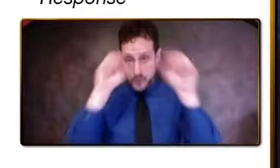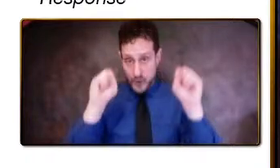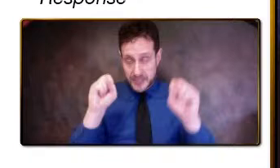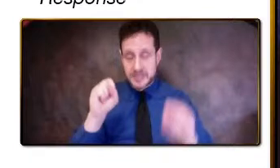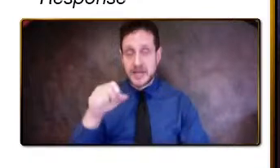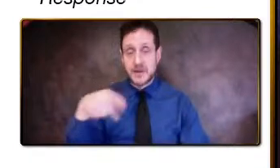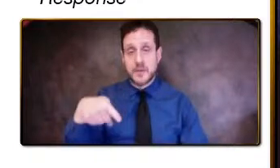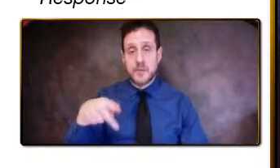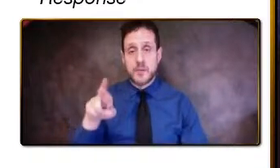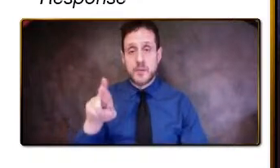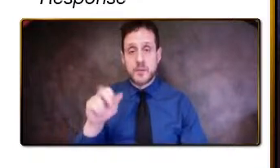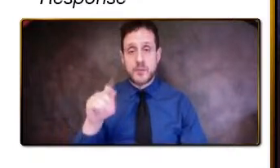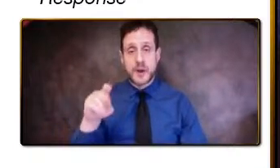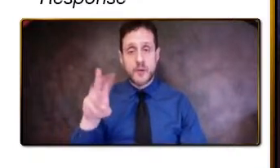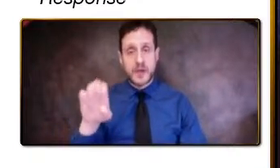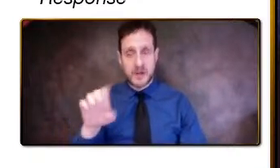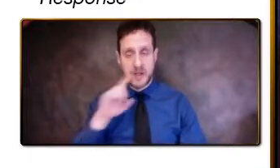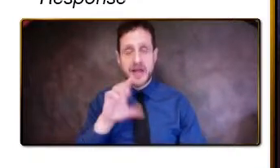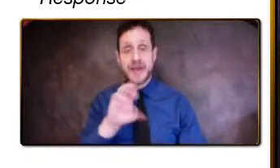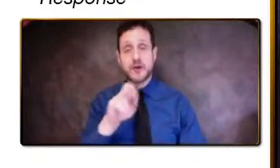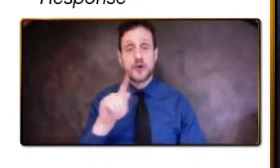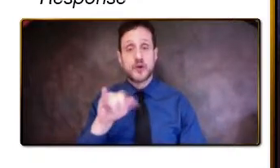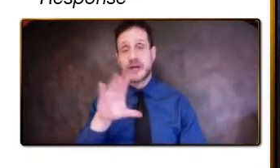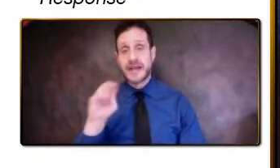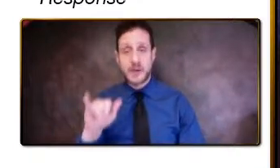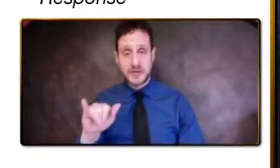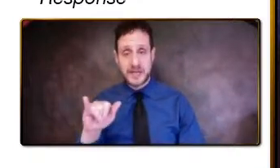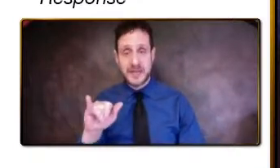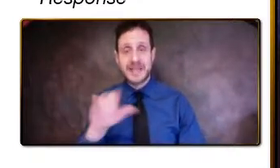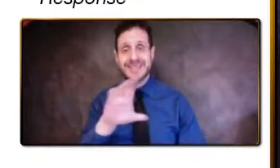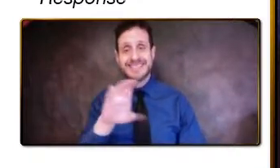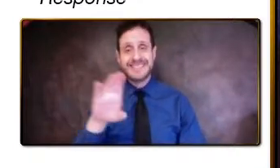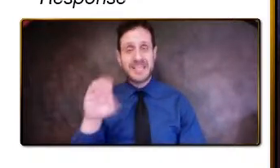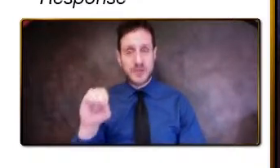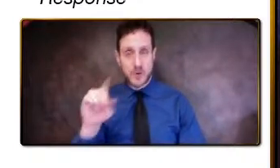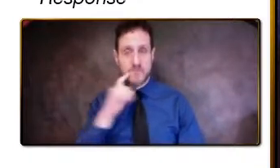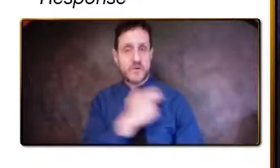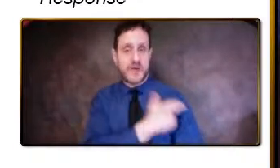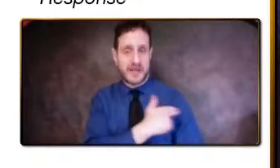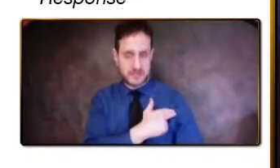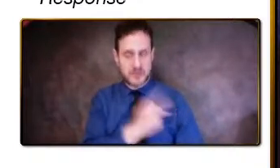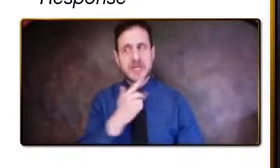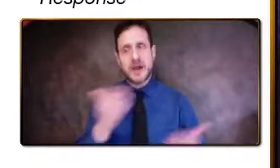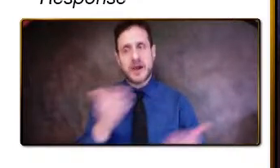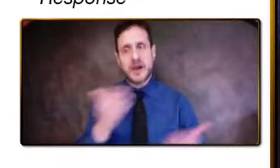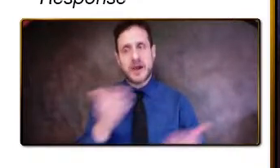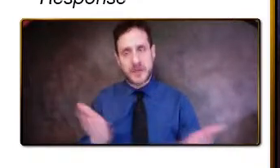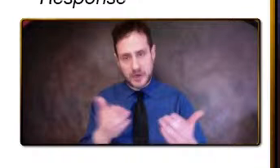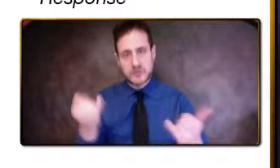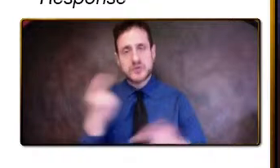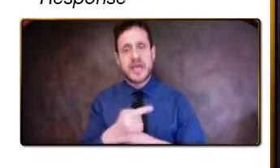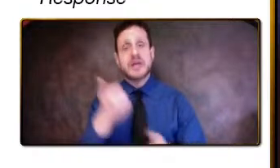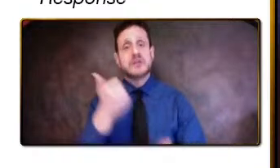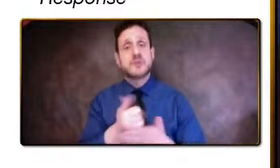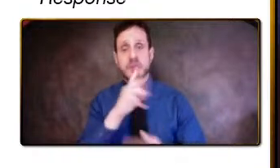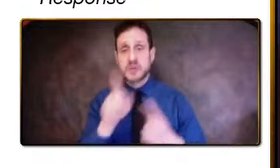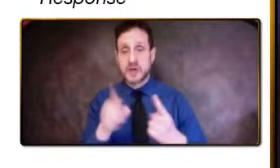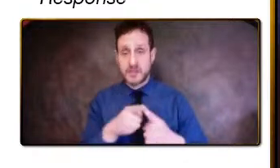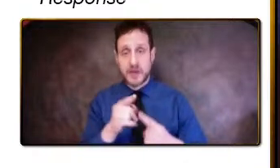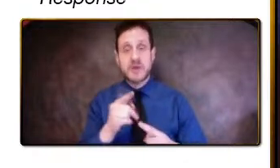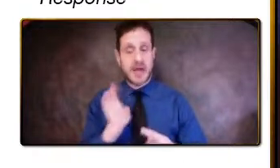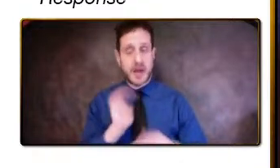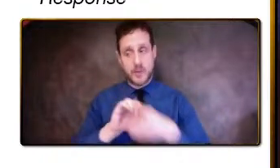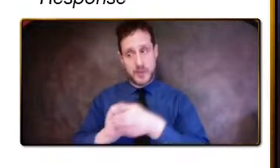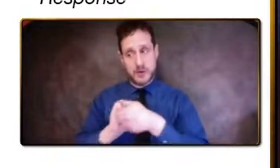Rocha Jr. are here with me today online to talk more about our National Guard partnership.